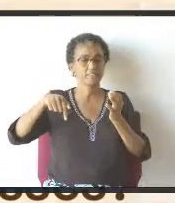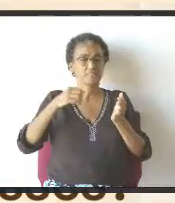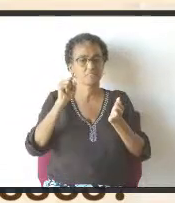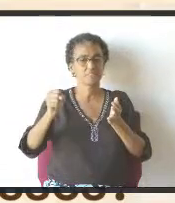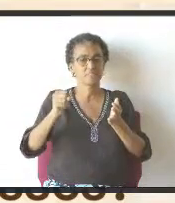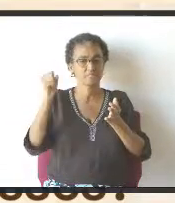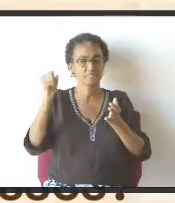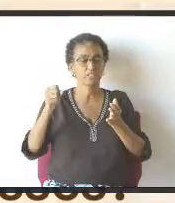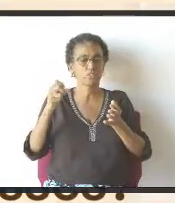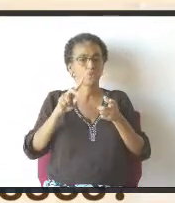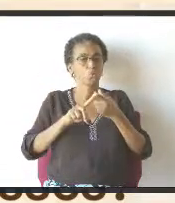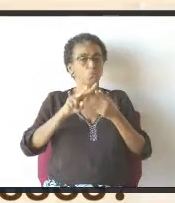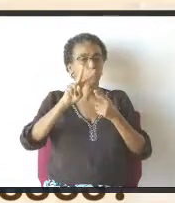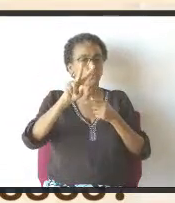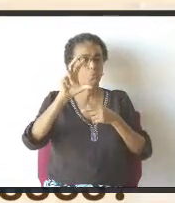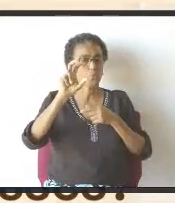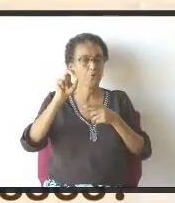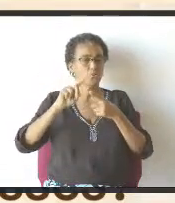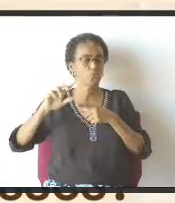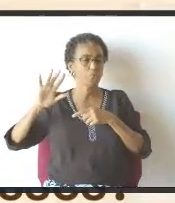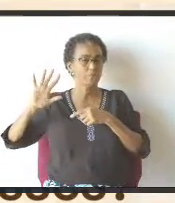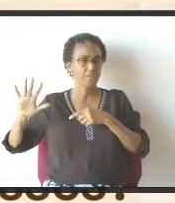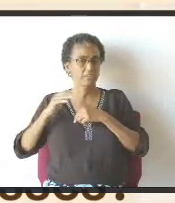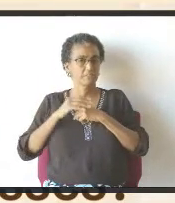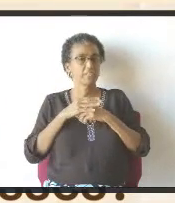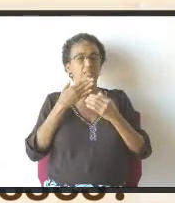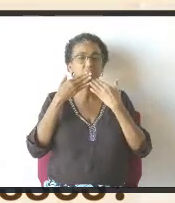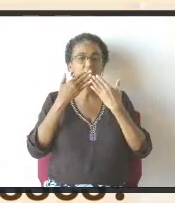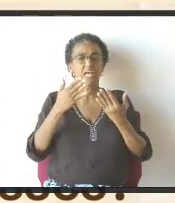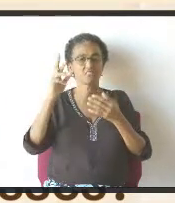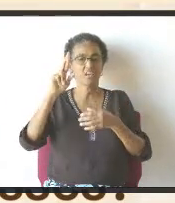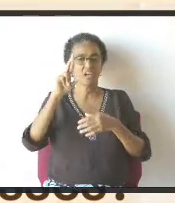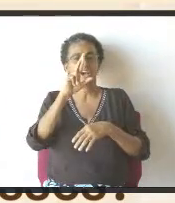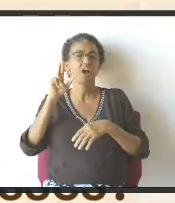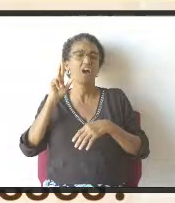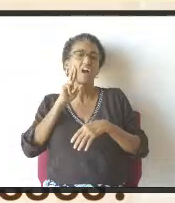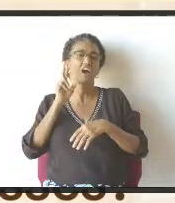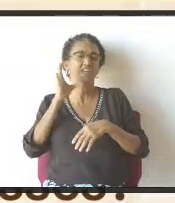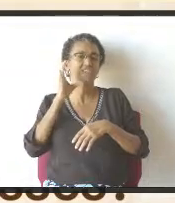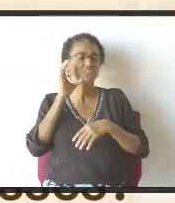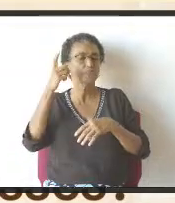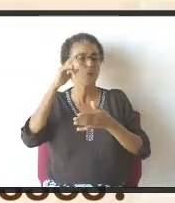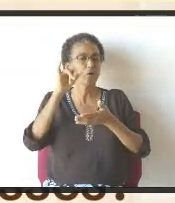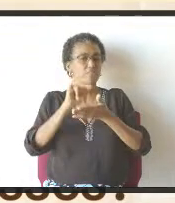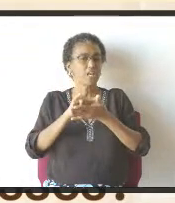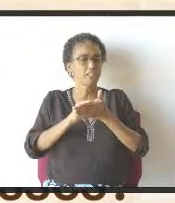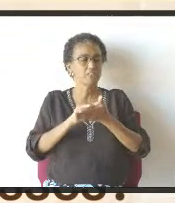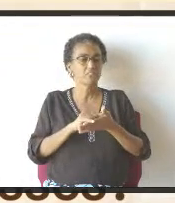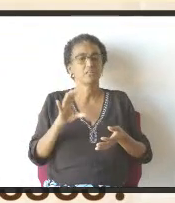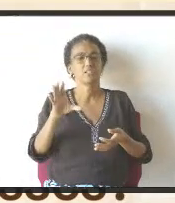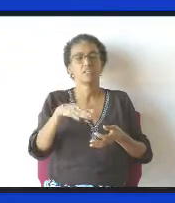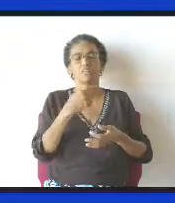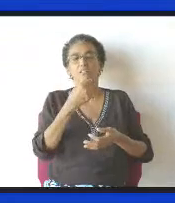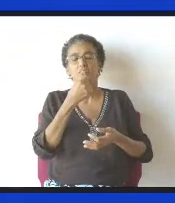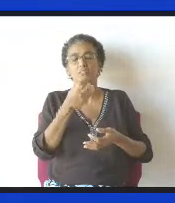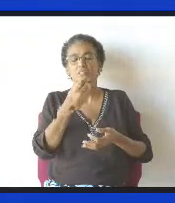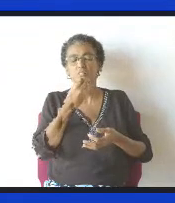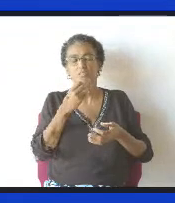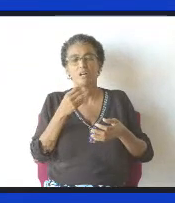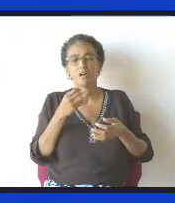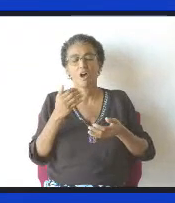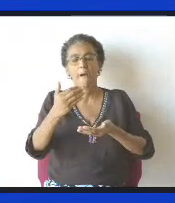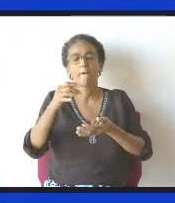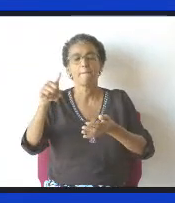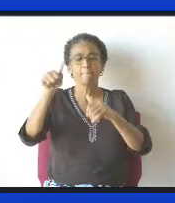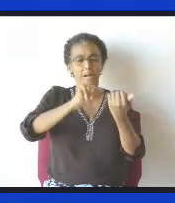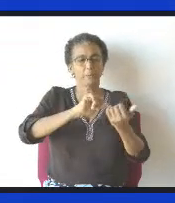4 o'clock. All right? Contact Sister Raquel Campbell for that. The Cedar Grove Baptist Church will be having their harvest